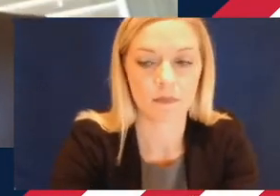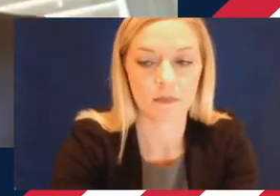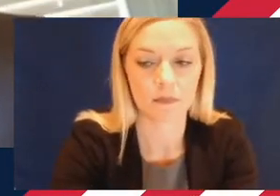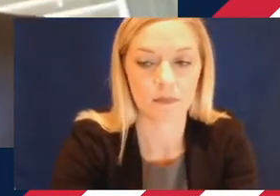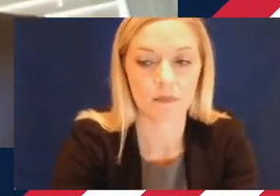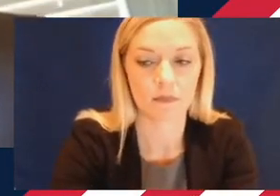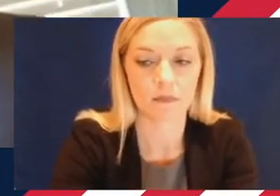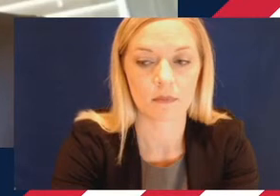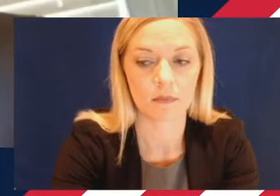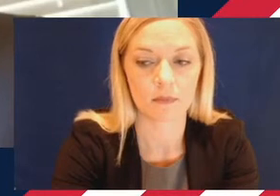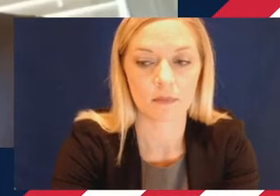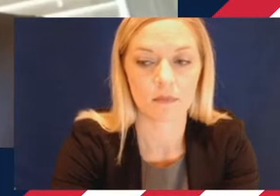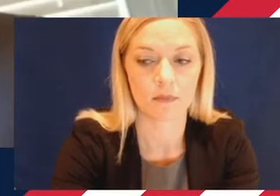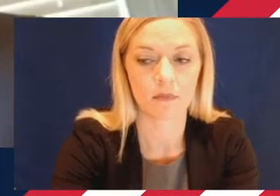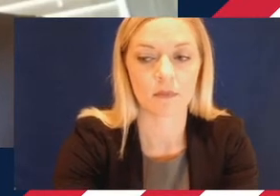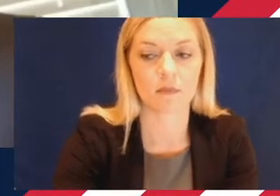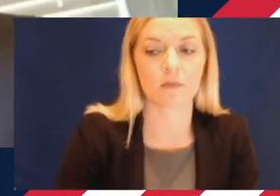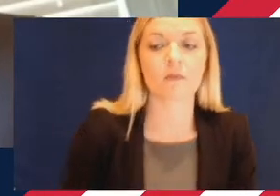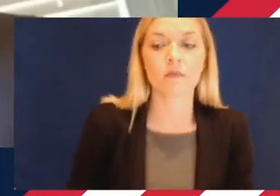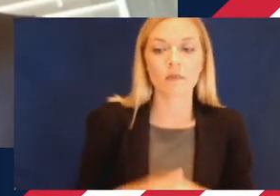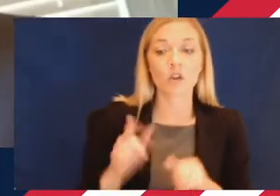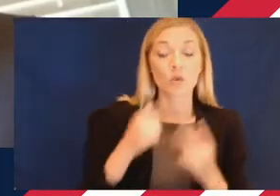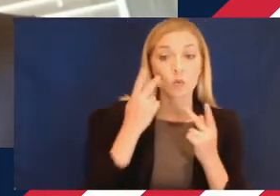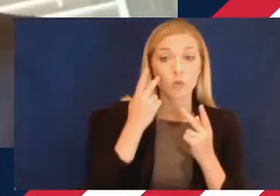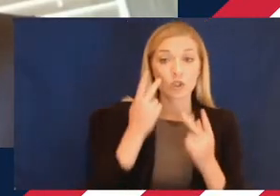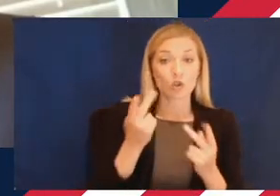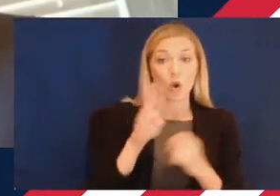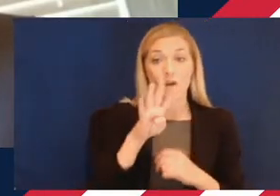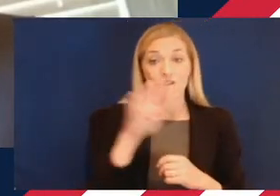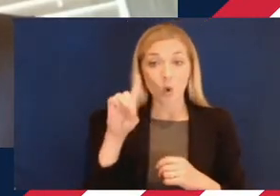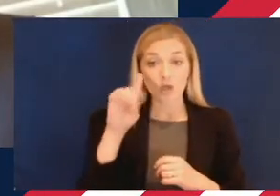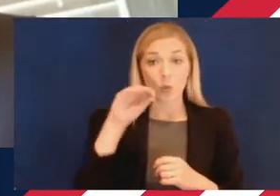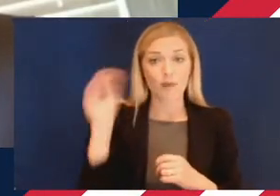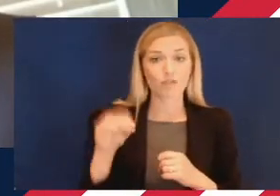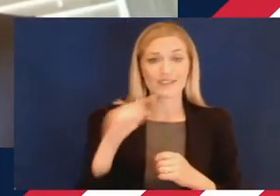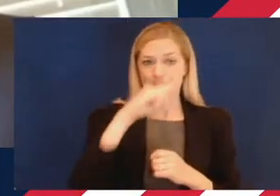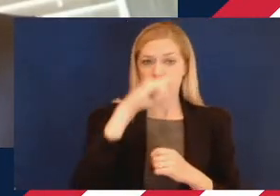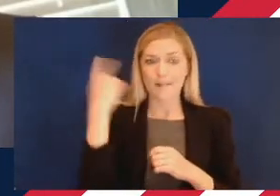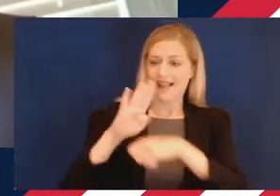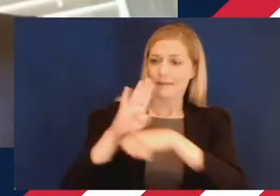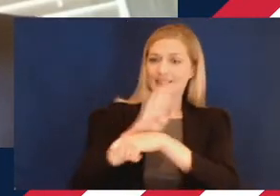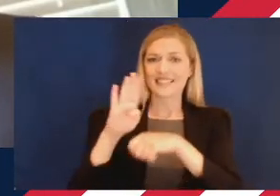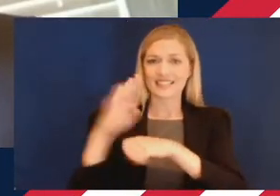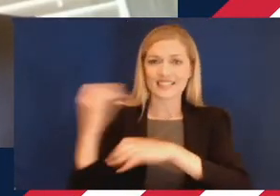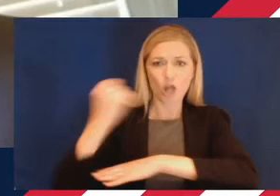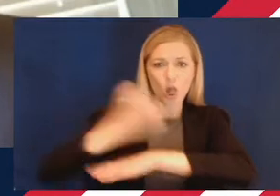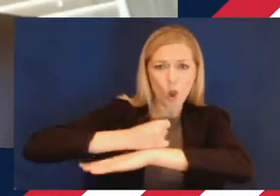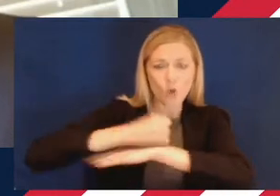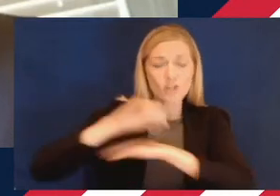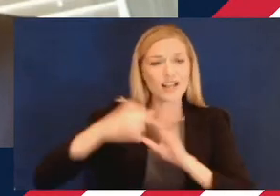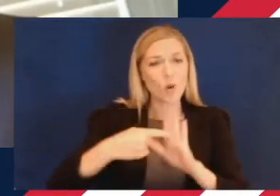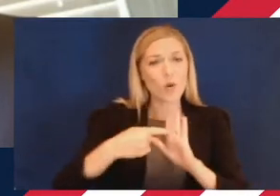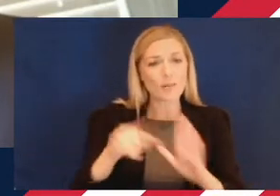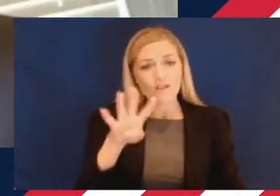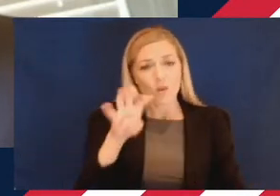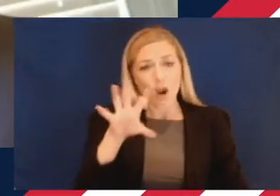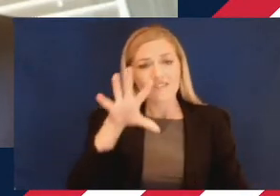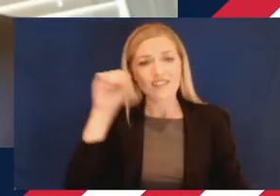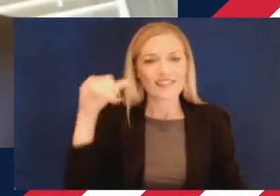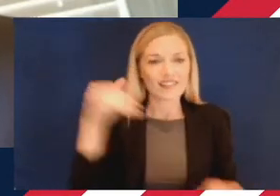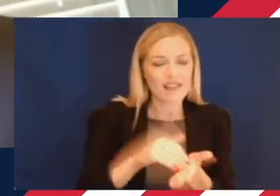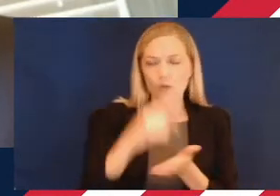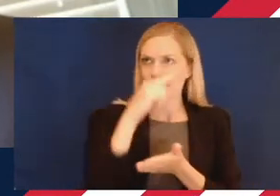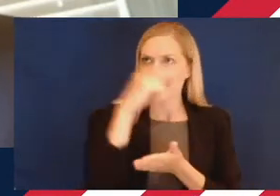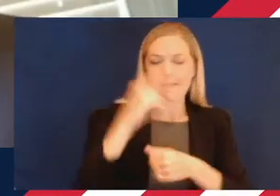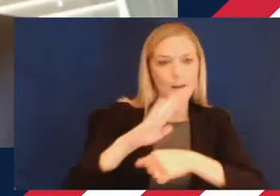we saw over 41% of Black businesses close. That represents 450,000 Black businesses were